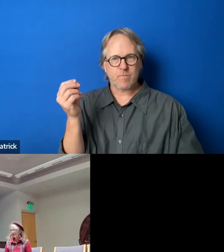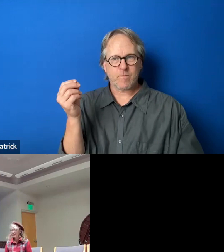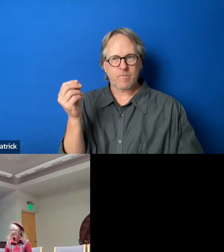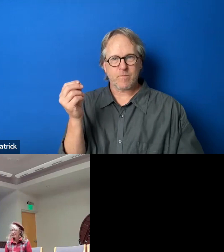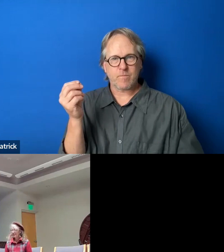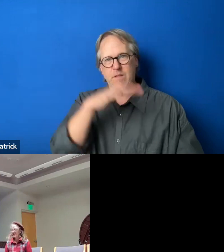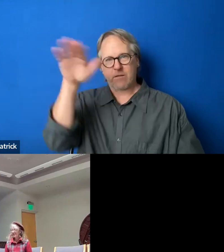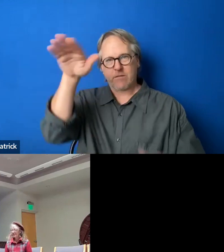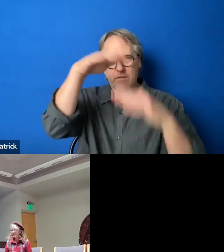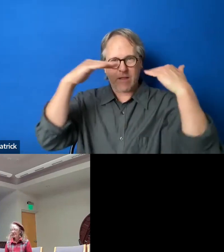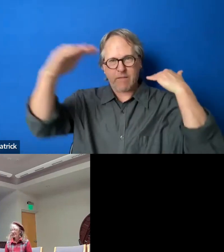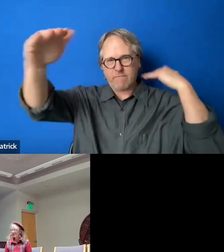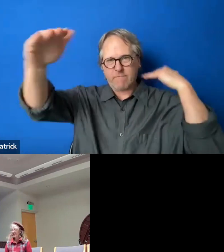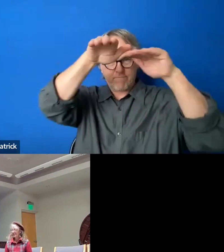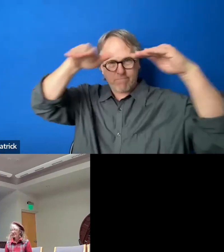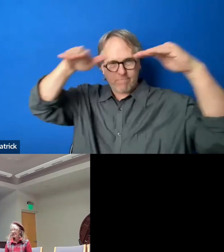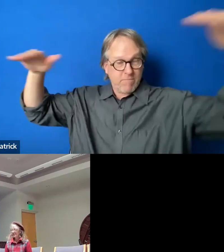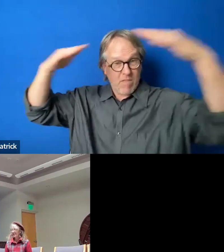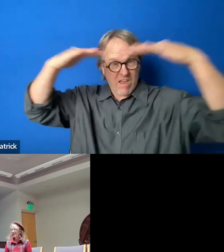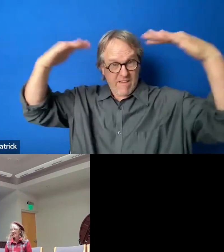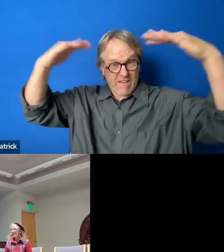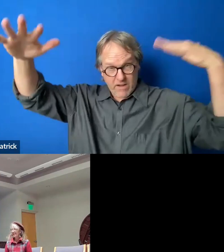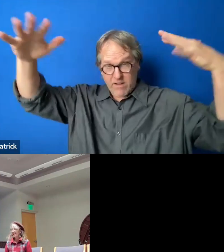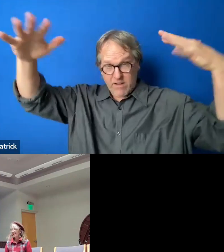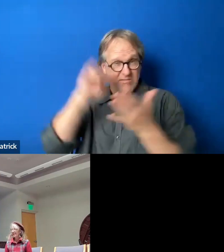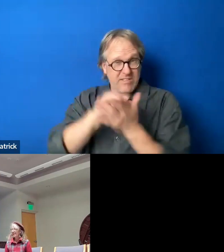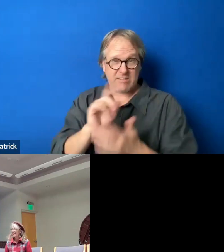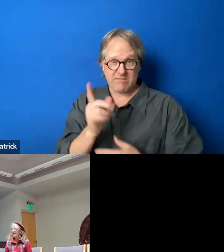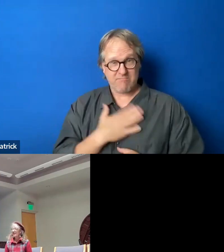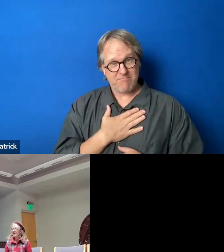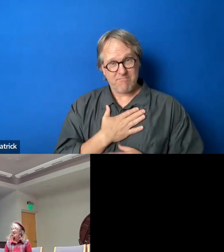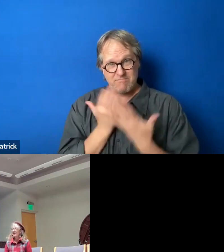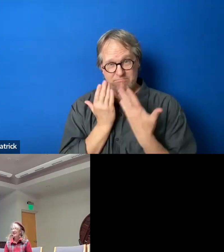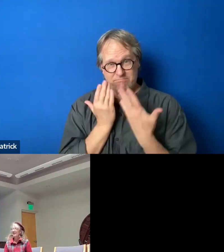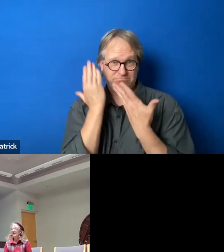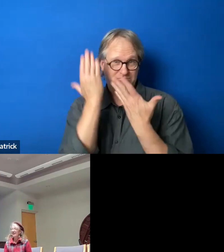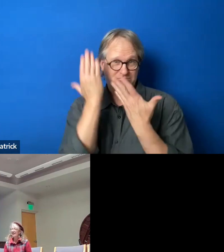breadth and the sweep of the heavens are mine.